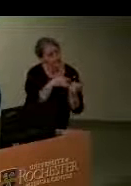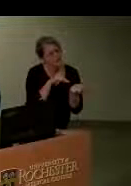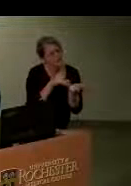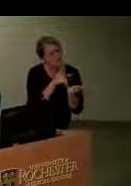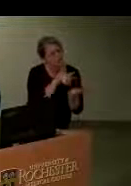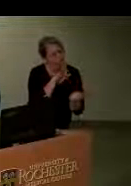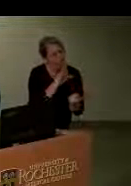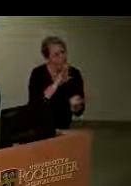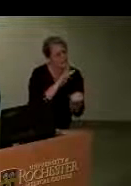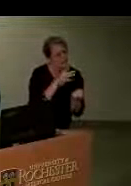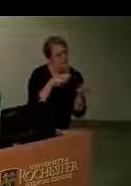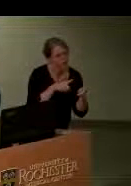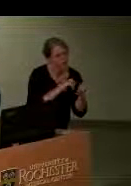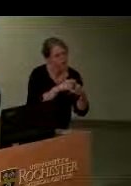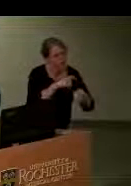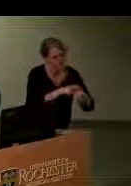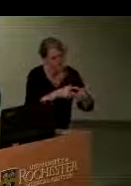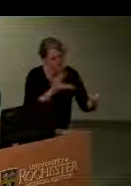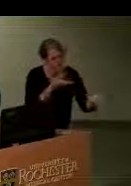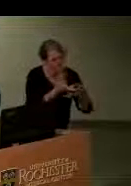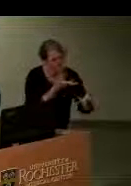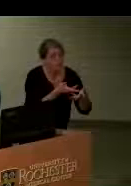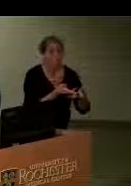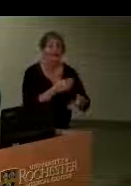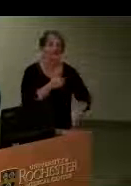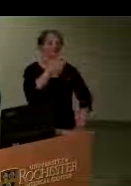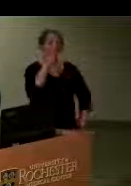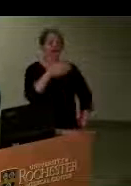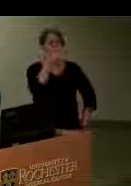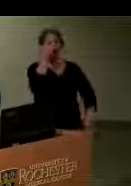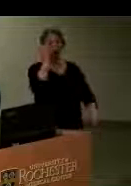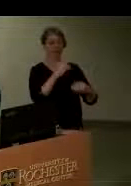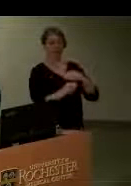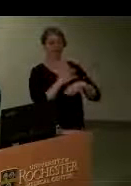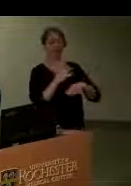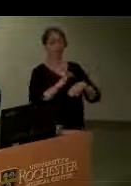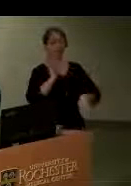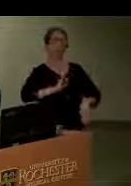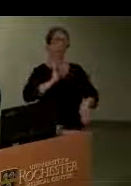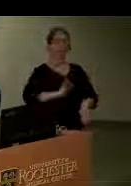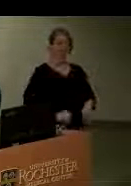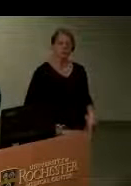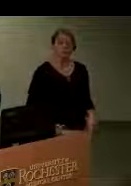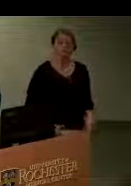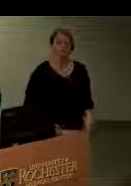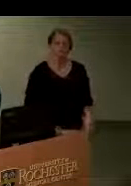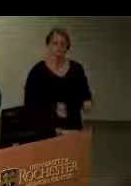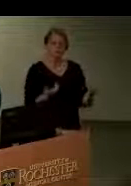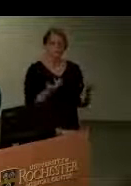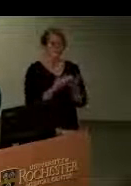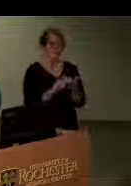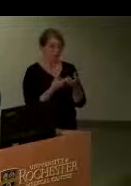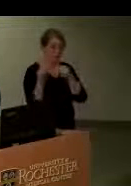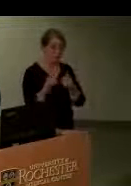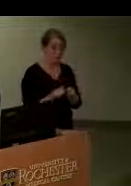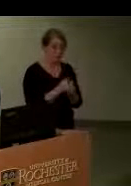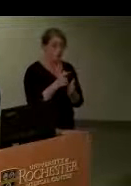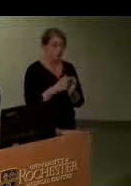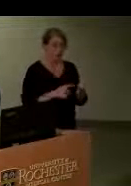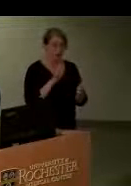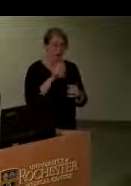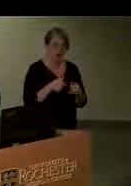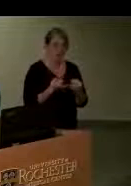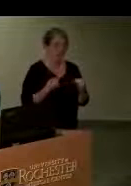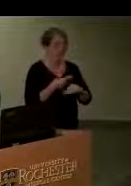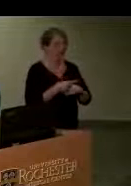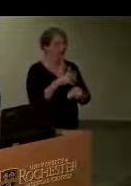time. And I never forgot that. And I think it fits a lot with what we're talking today and certainly what the